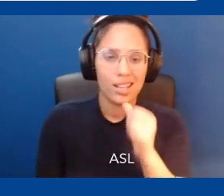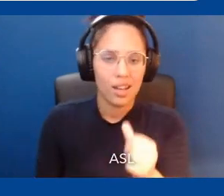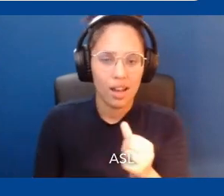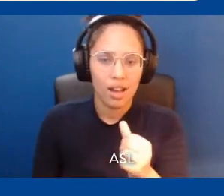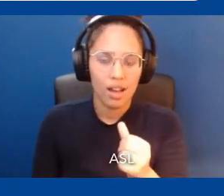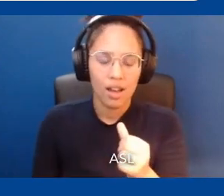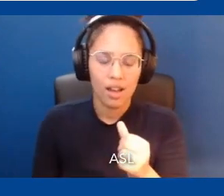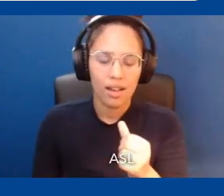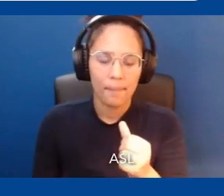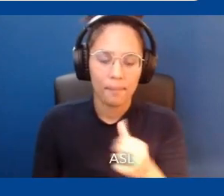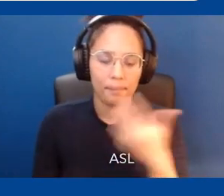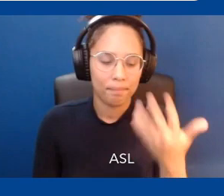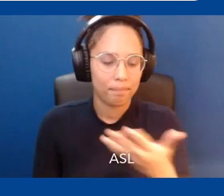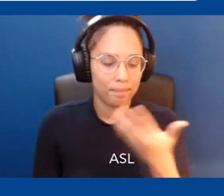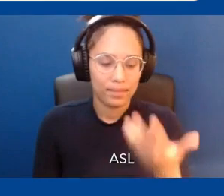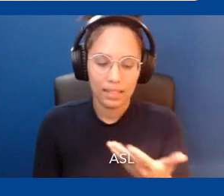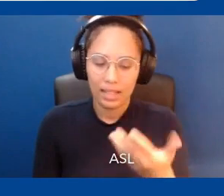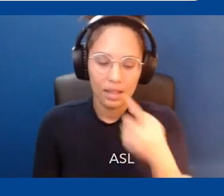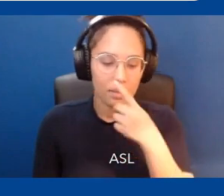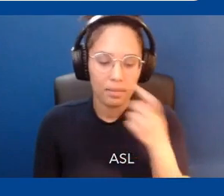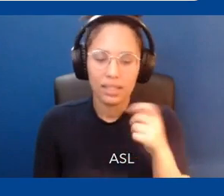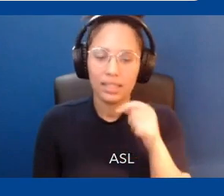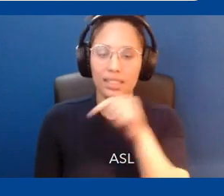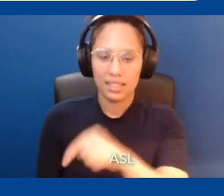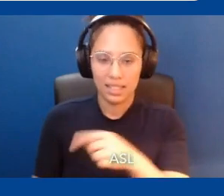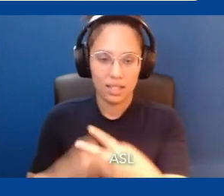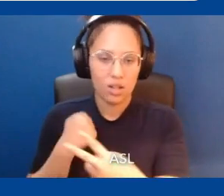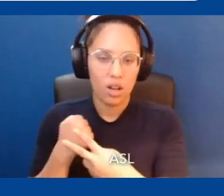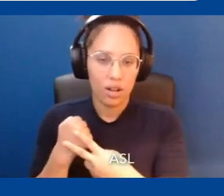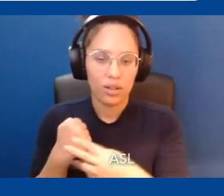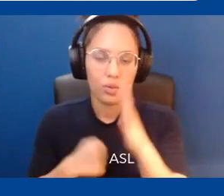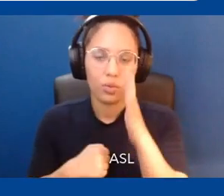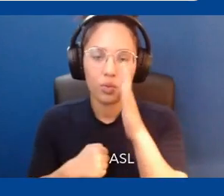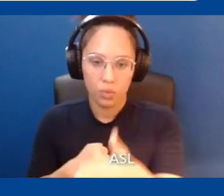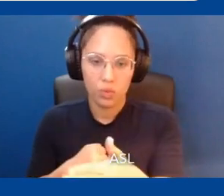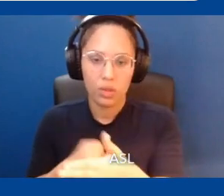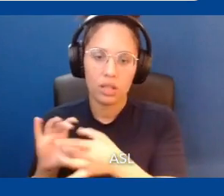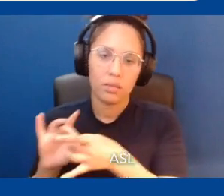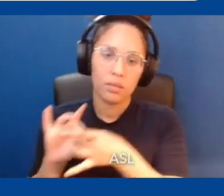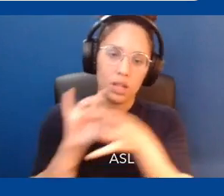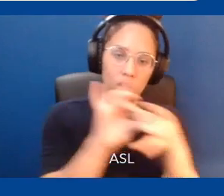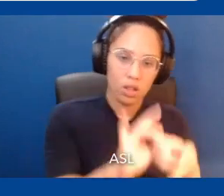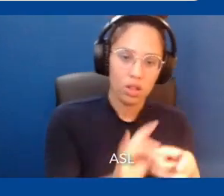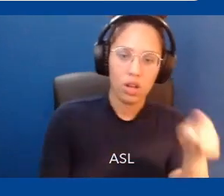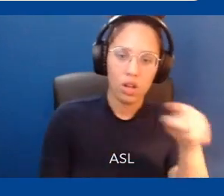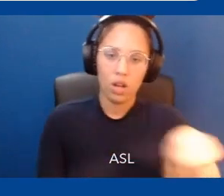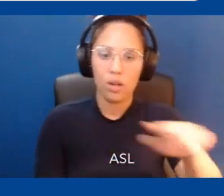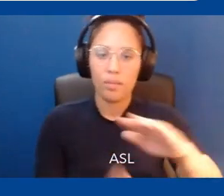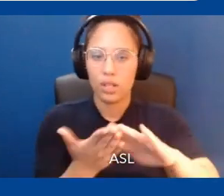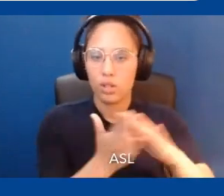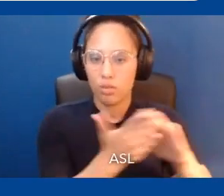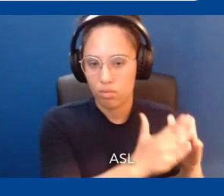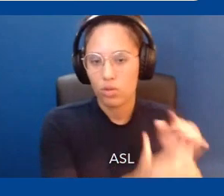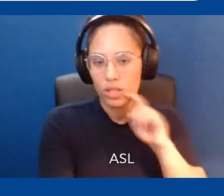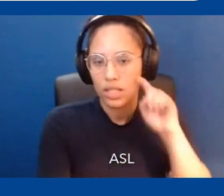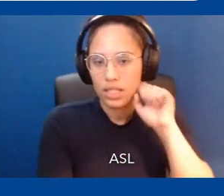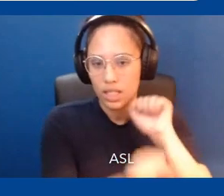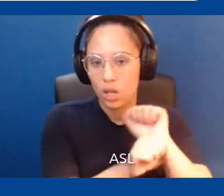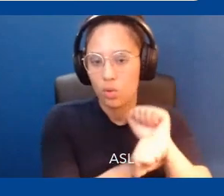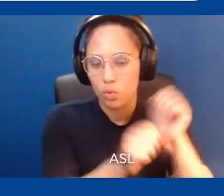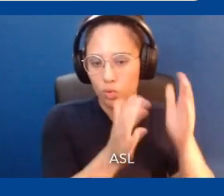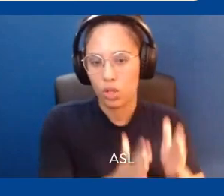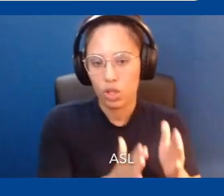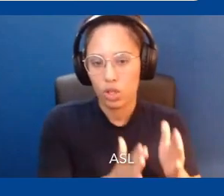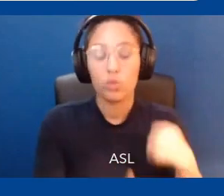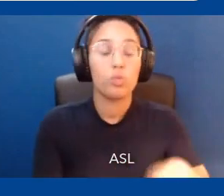because this archive will belong to the group, to the community of sex workers. Like, we are trying to restore